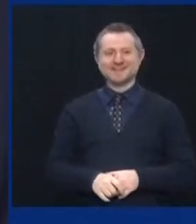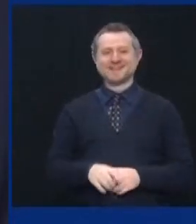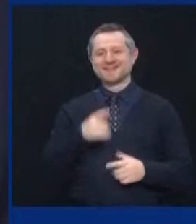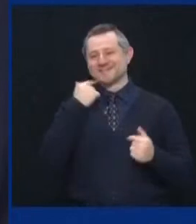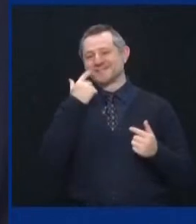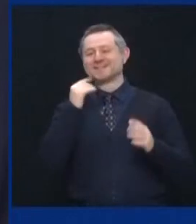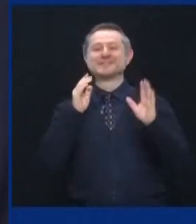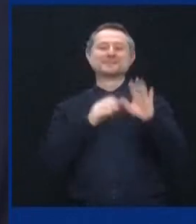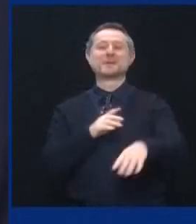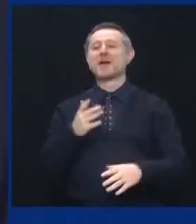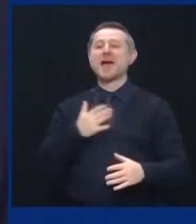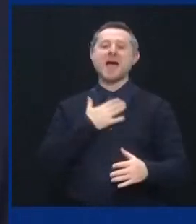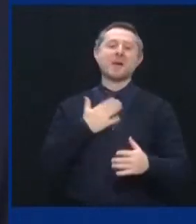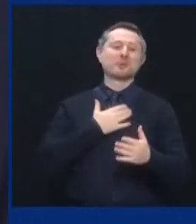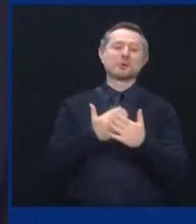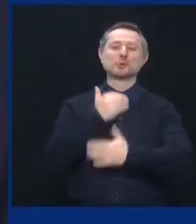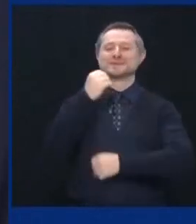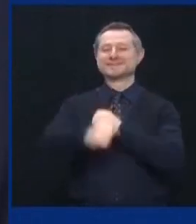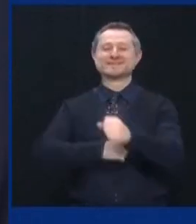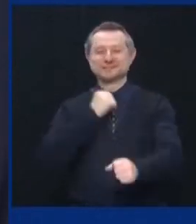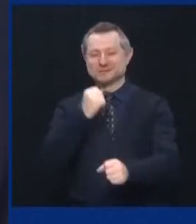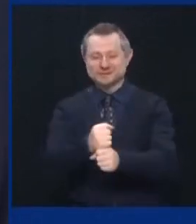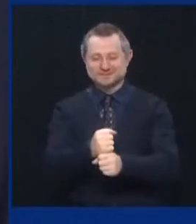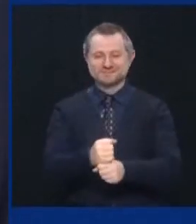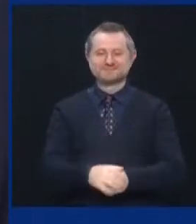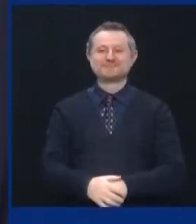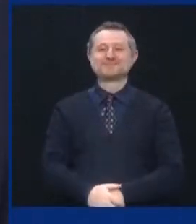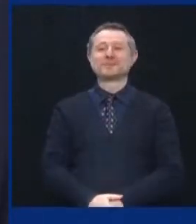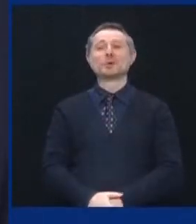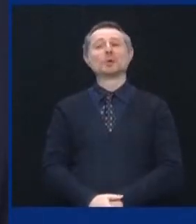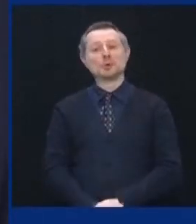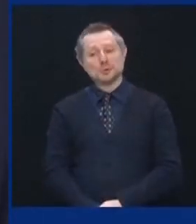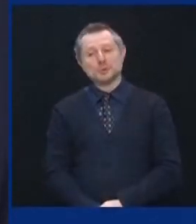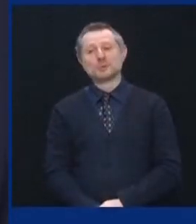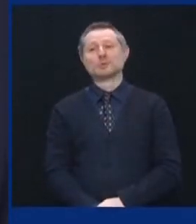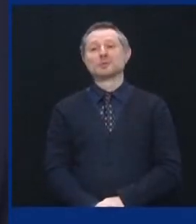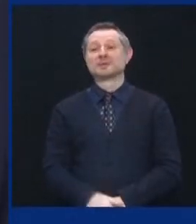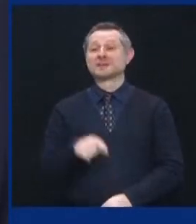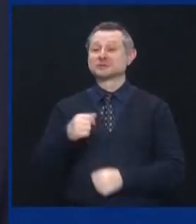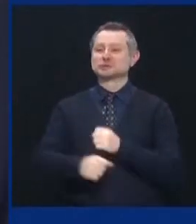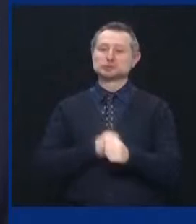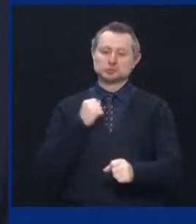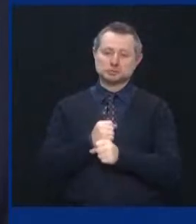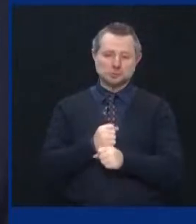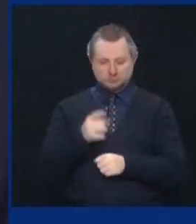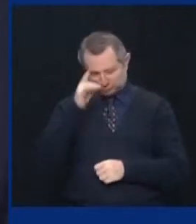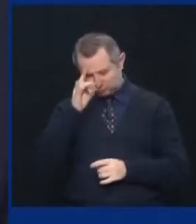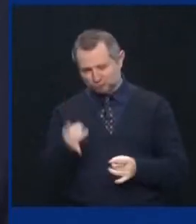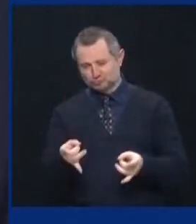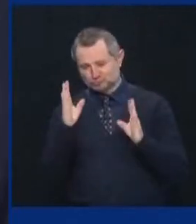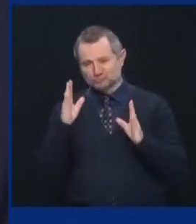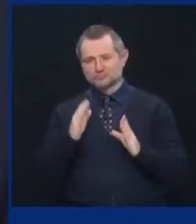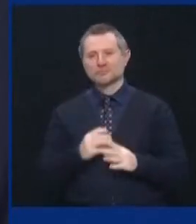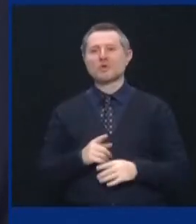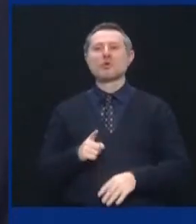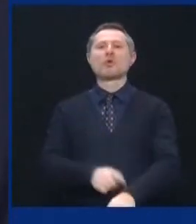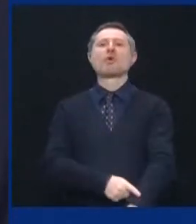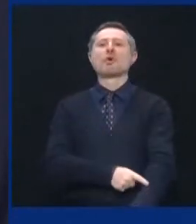wish everybody a happy New Year. It has been a long and dreadful year, 2020.